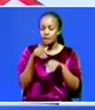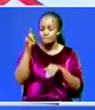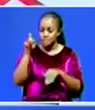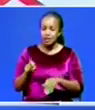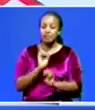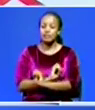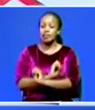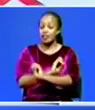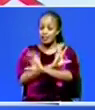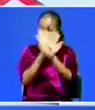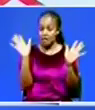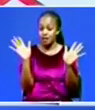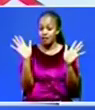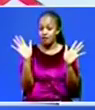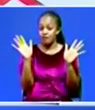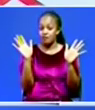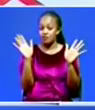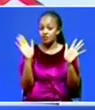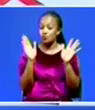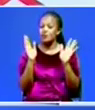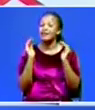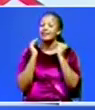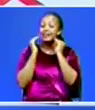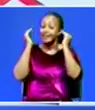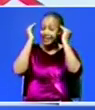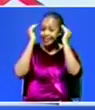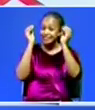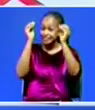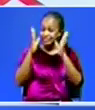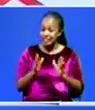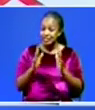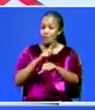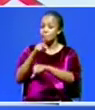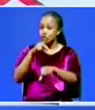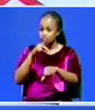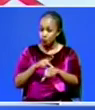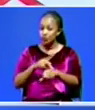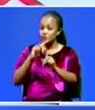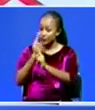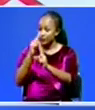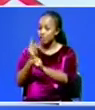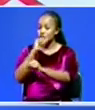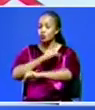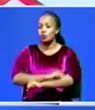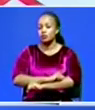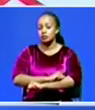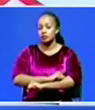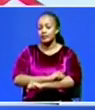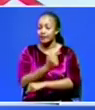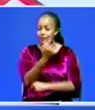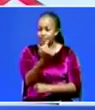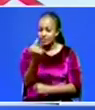that to the teachers, to the head teachers out there and the principals out there, every